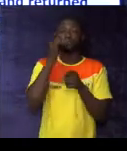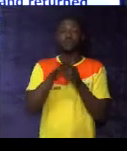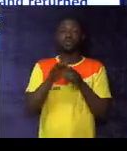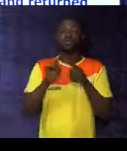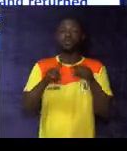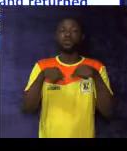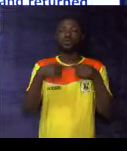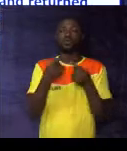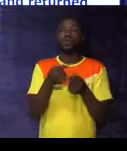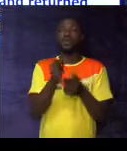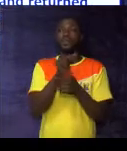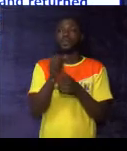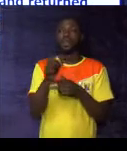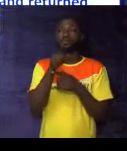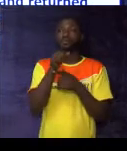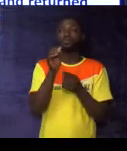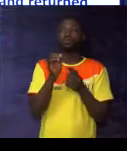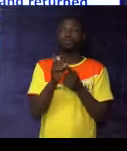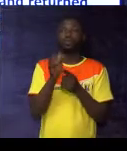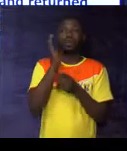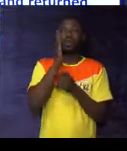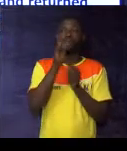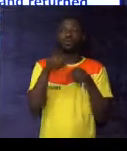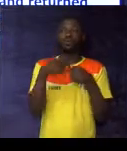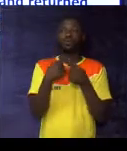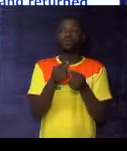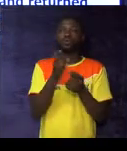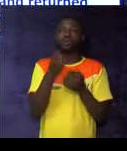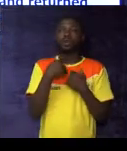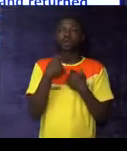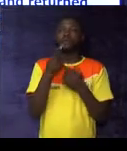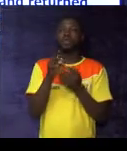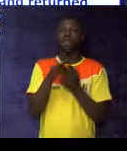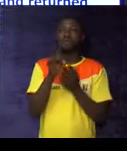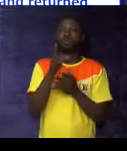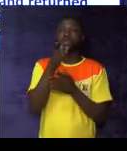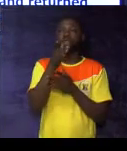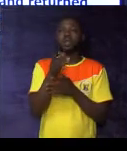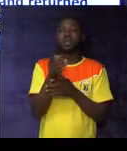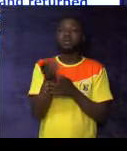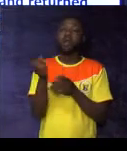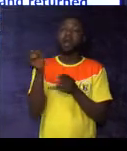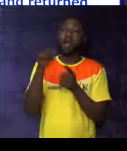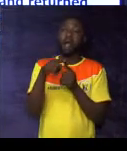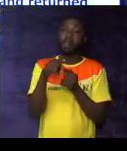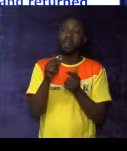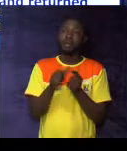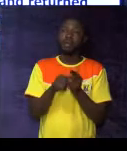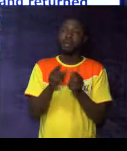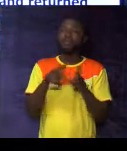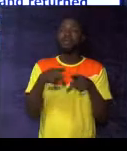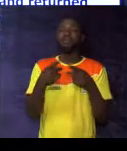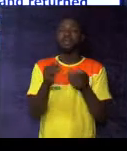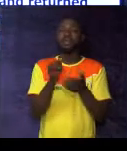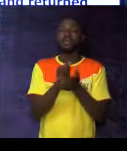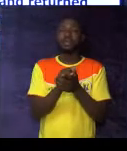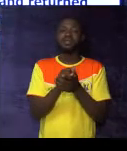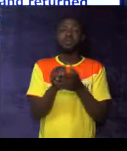1. She promised to go, dash, you two will go. You have the options there,